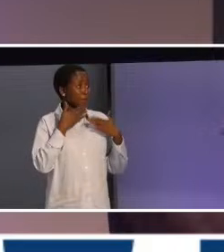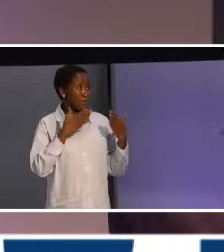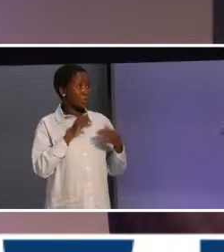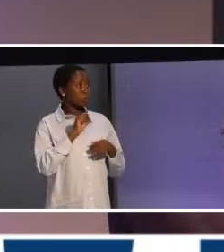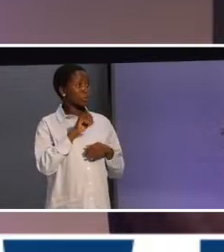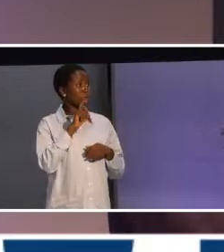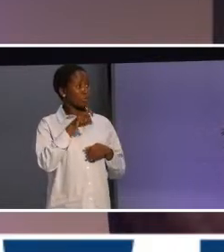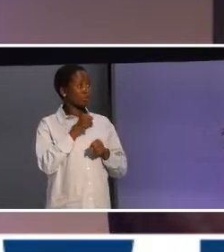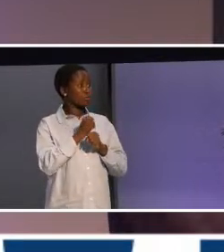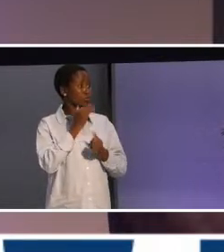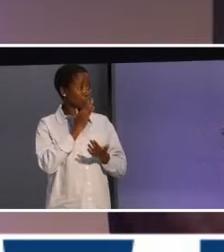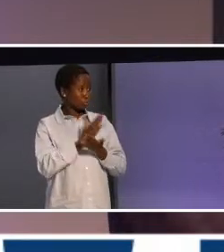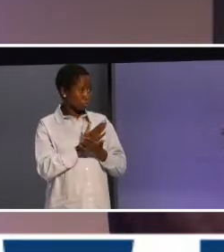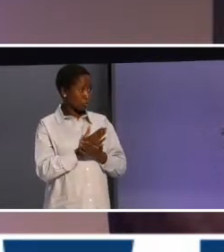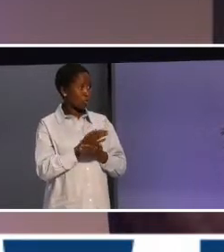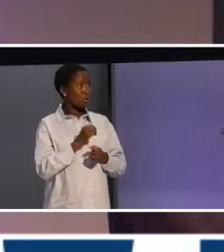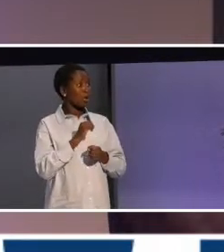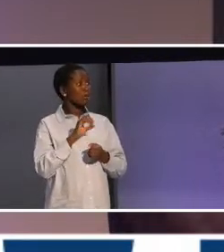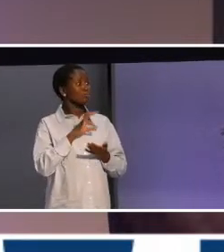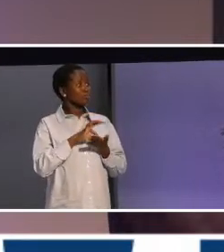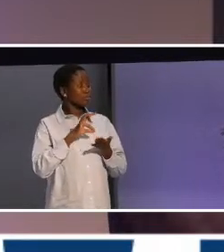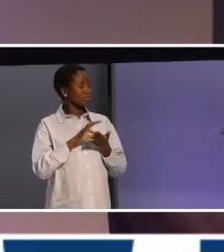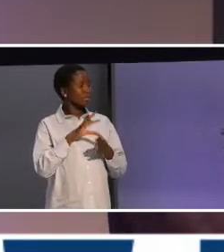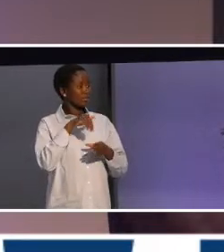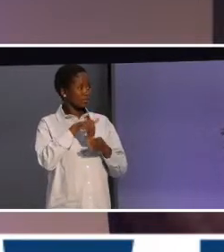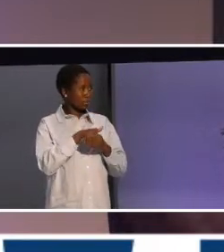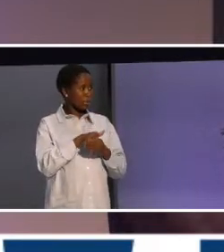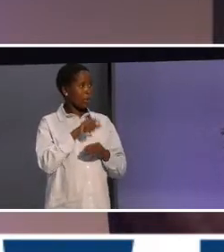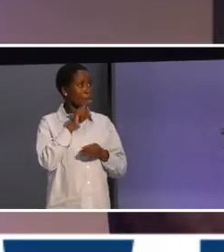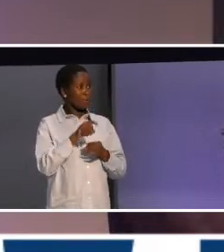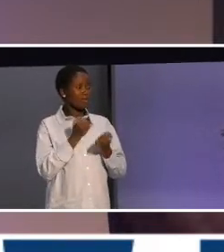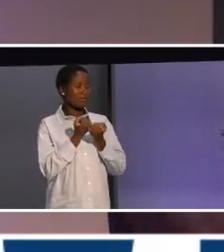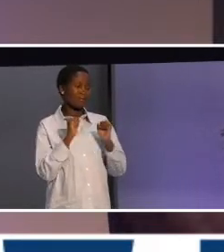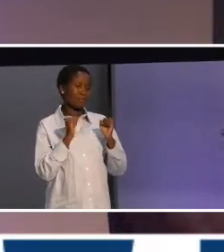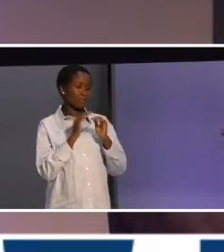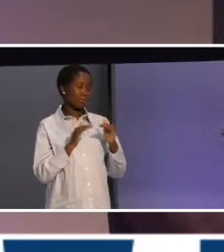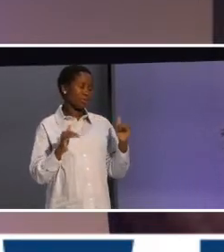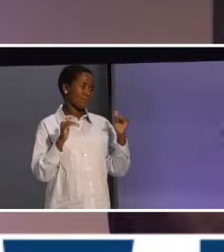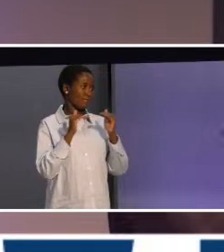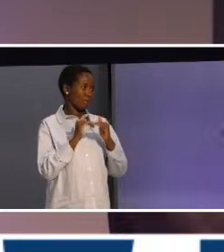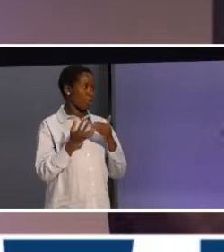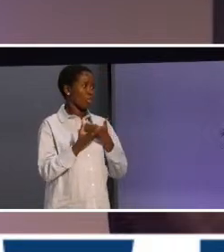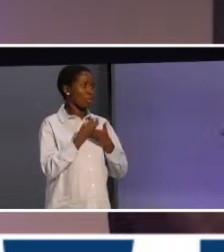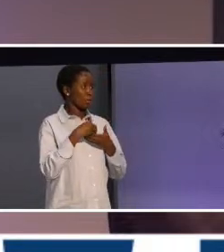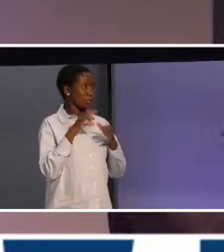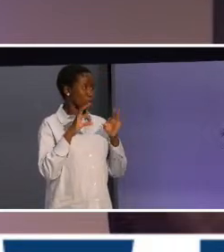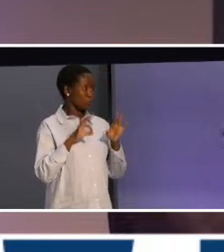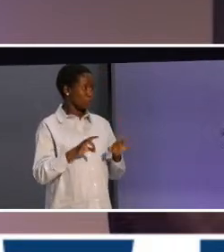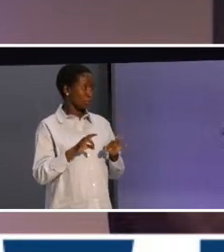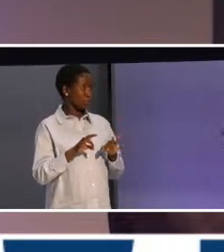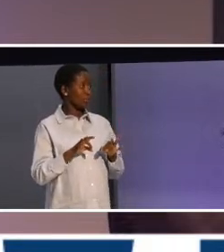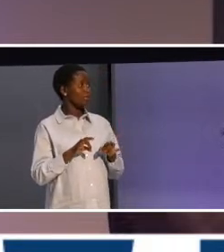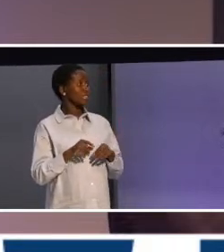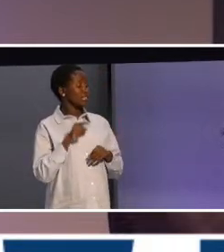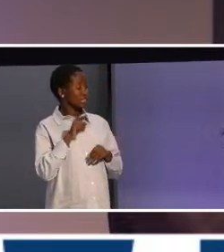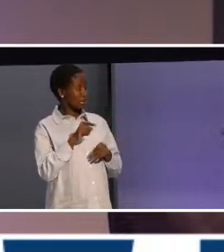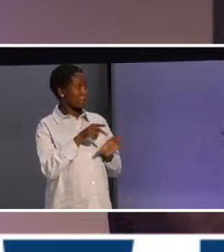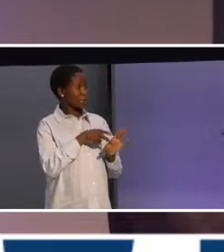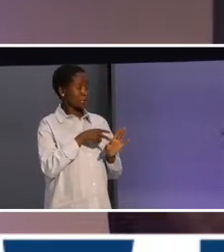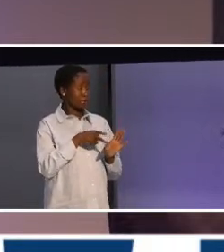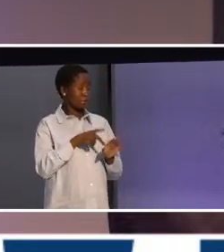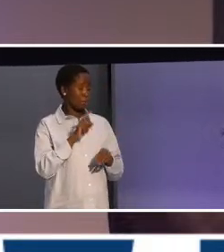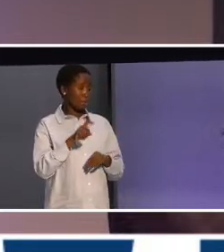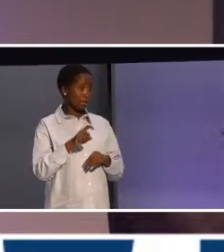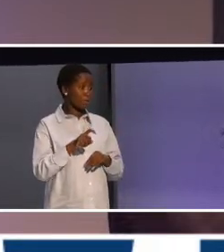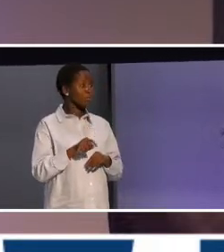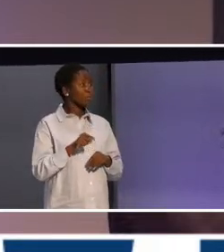fair, inclusive, accessible, and ethical participation. Sanctity of elections and purity of election